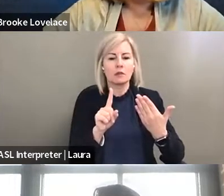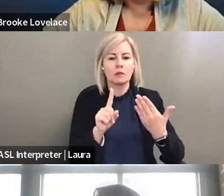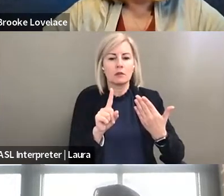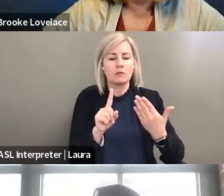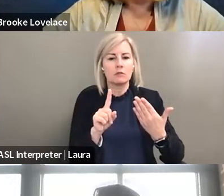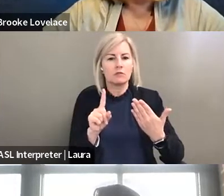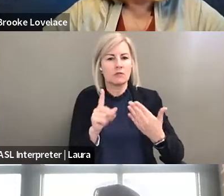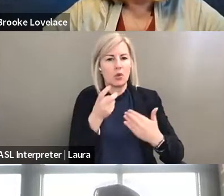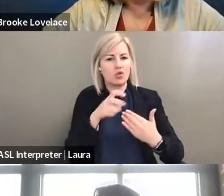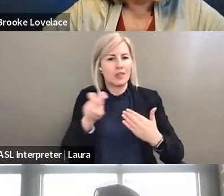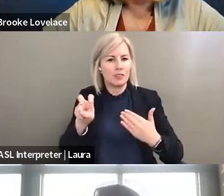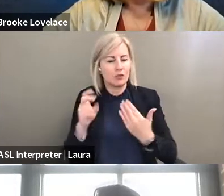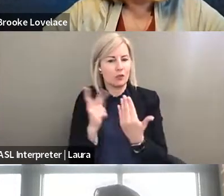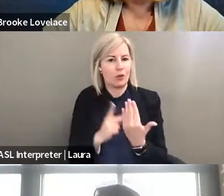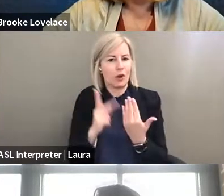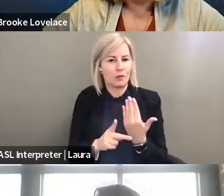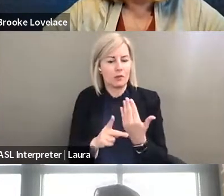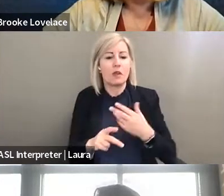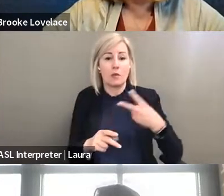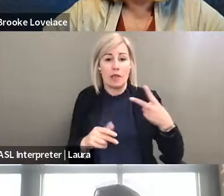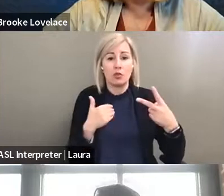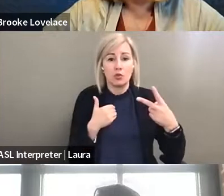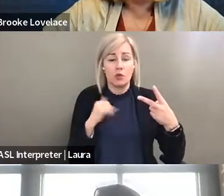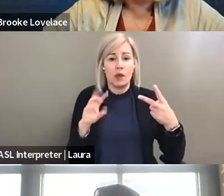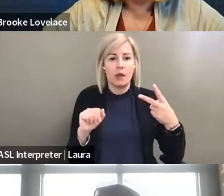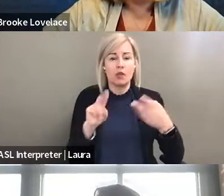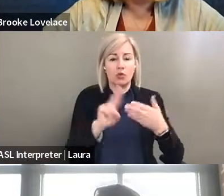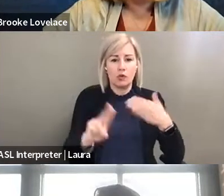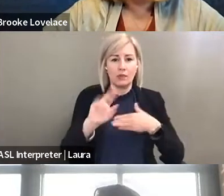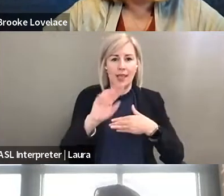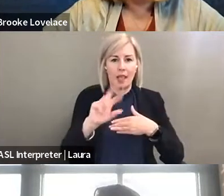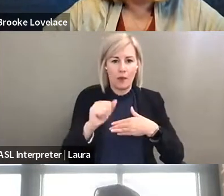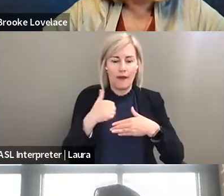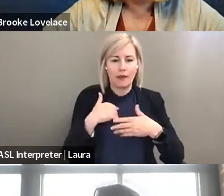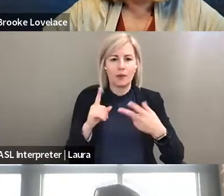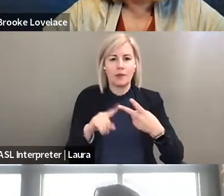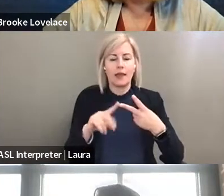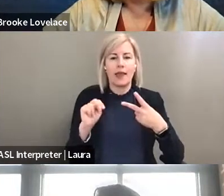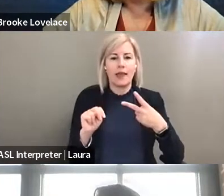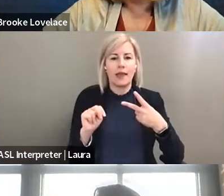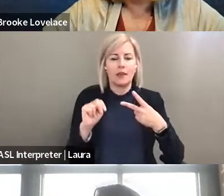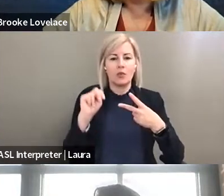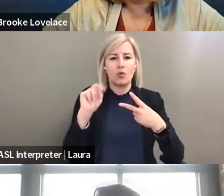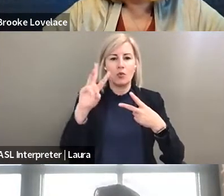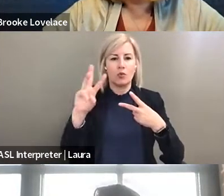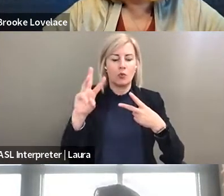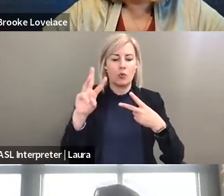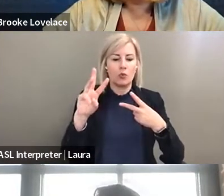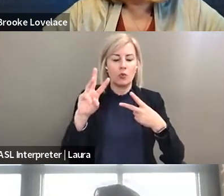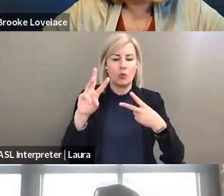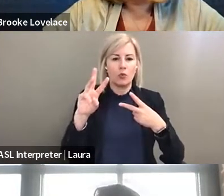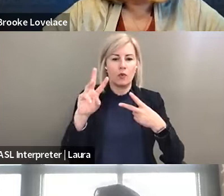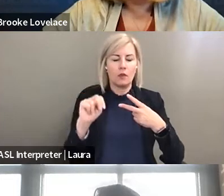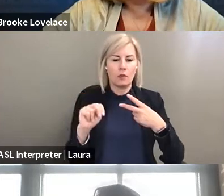post-secondary transitional programs. There's 2 in the state. University of Iowa has one, and Northwestern University has, or